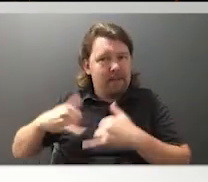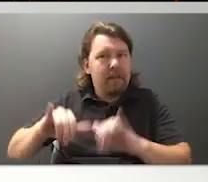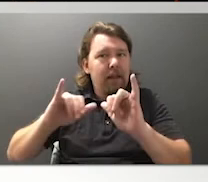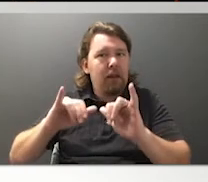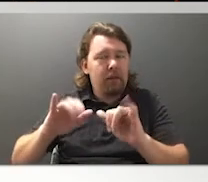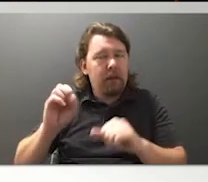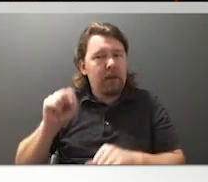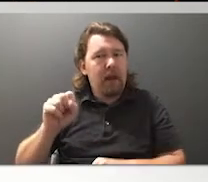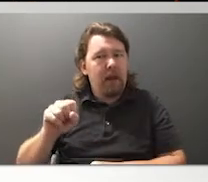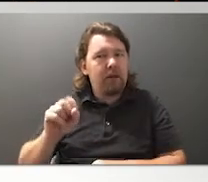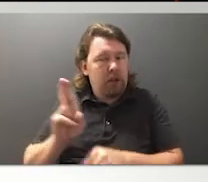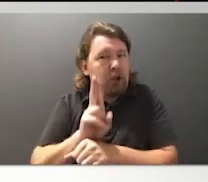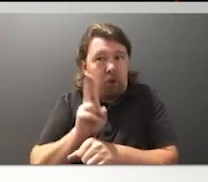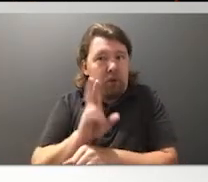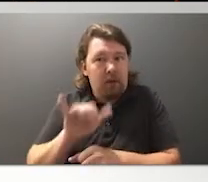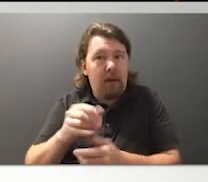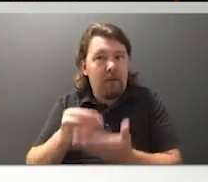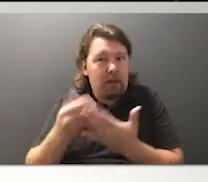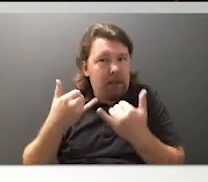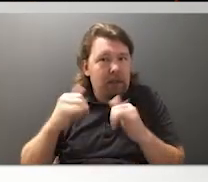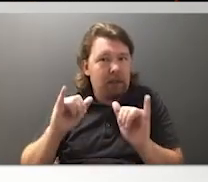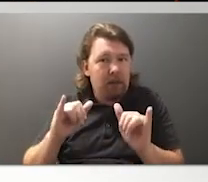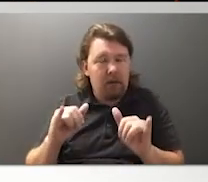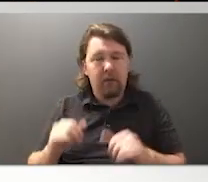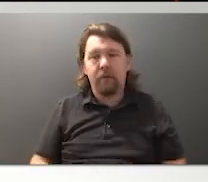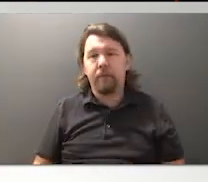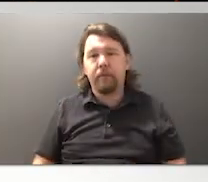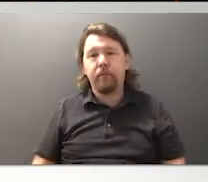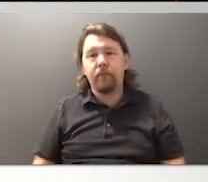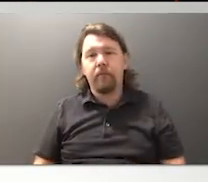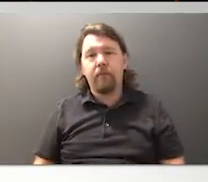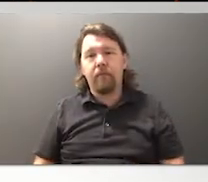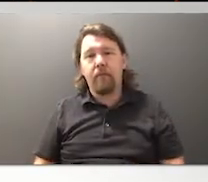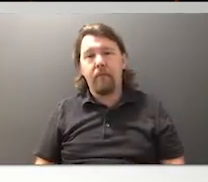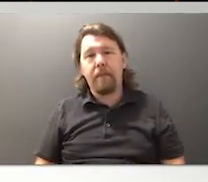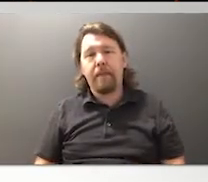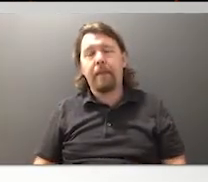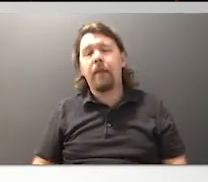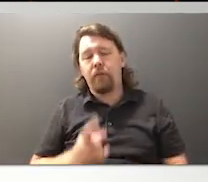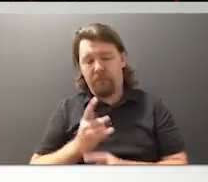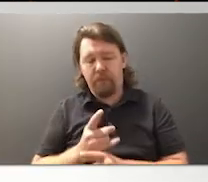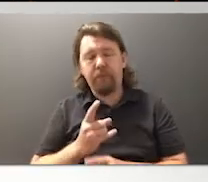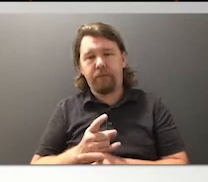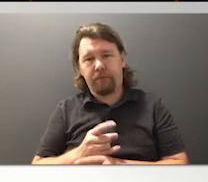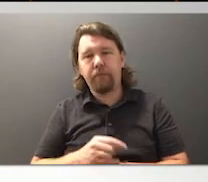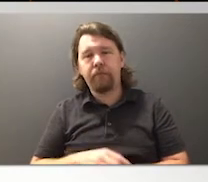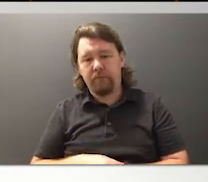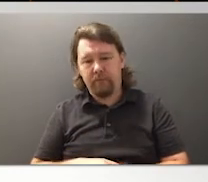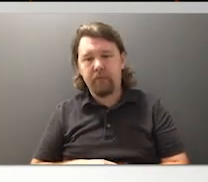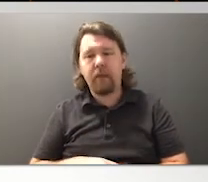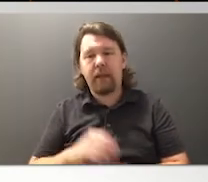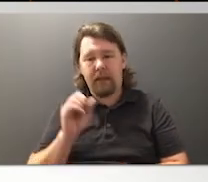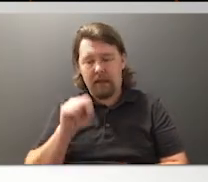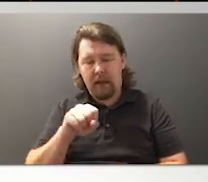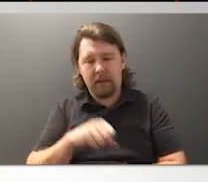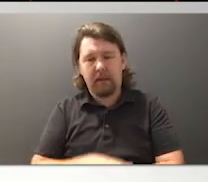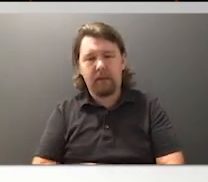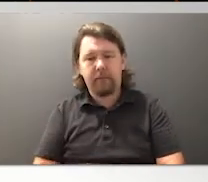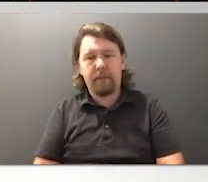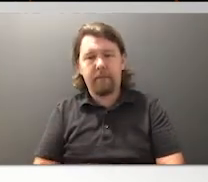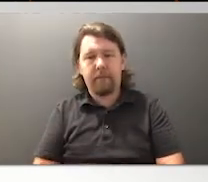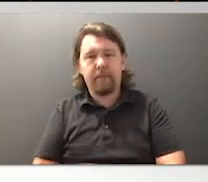Correct. With the things that are approved to use through the. Correct. So, yes. So once